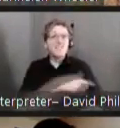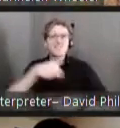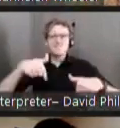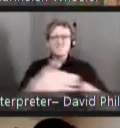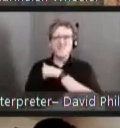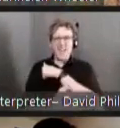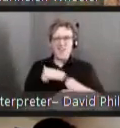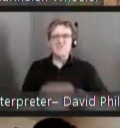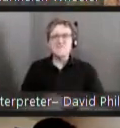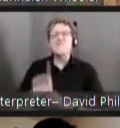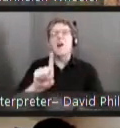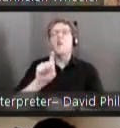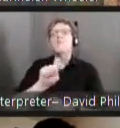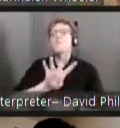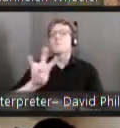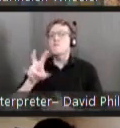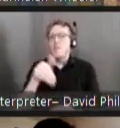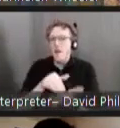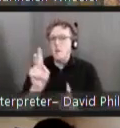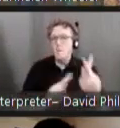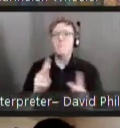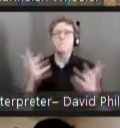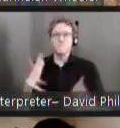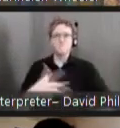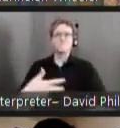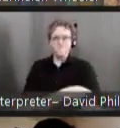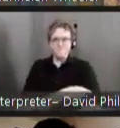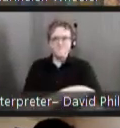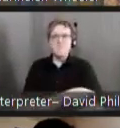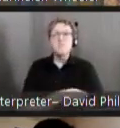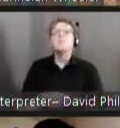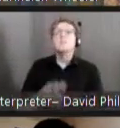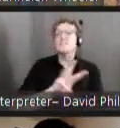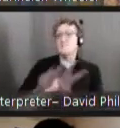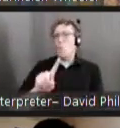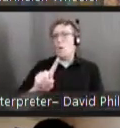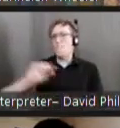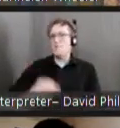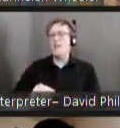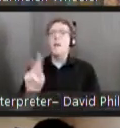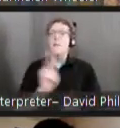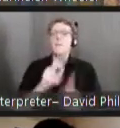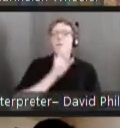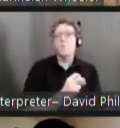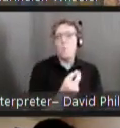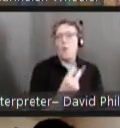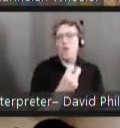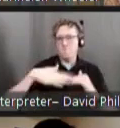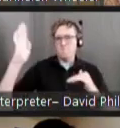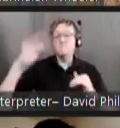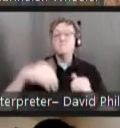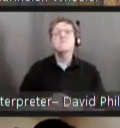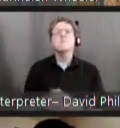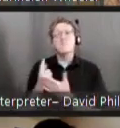about 147,000 people vaccinated, which is 61% of those 12 and over. Last week, we had just over